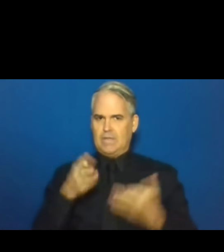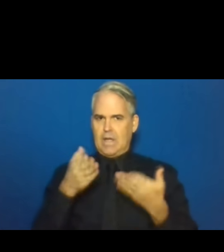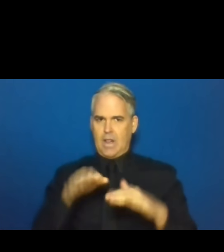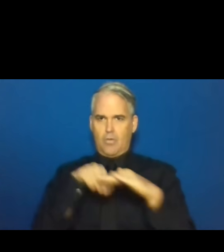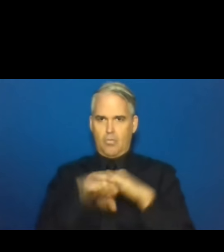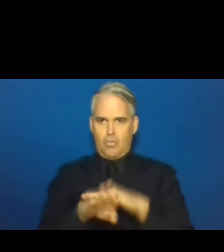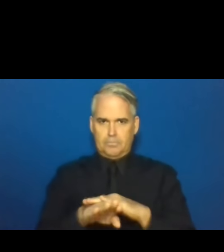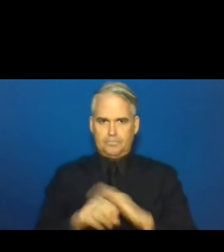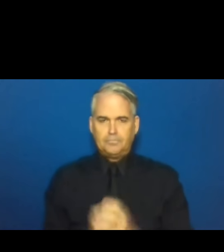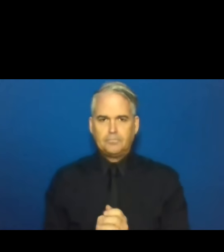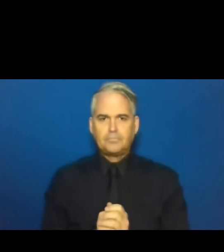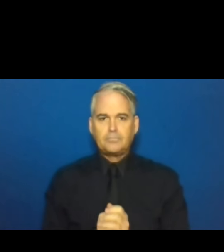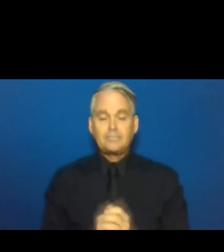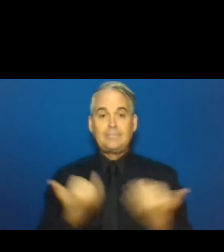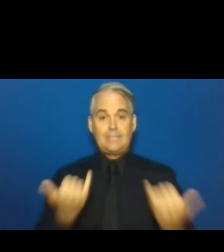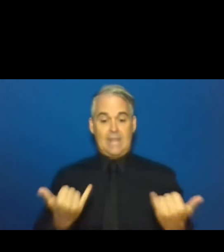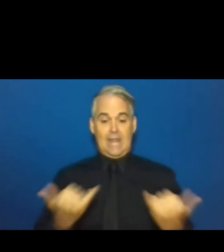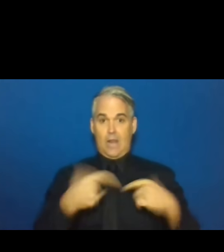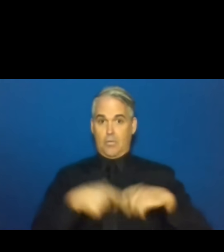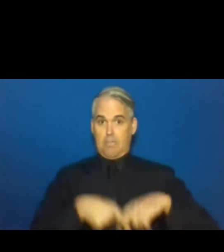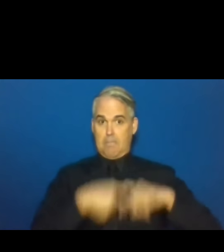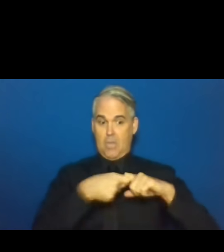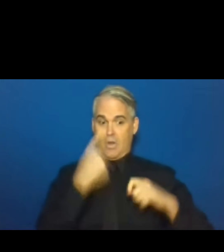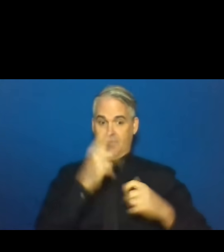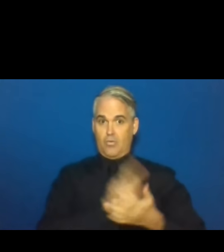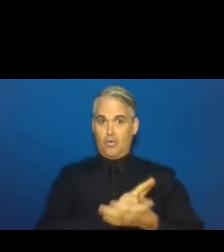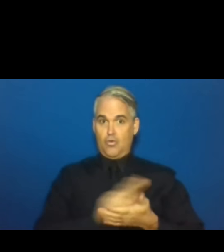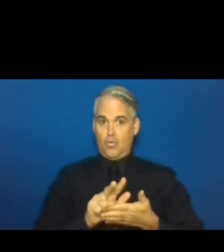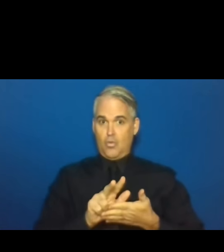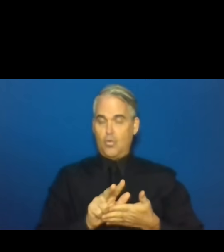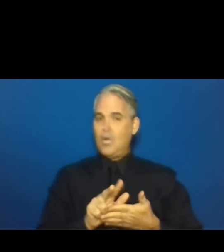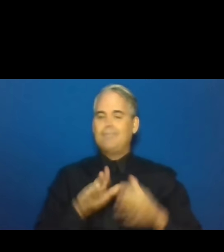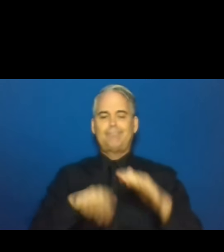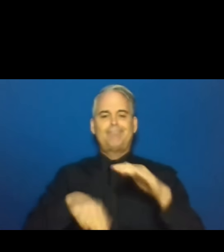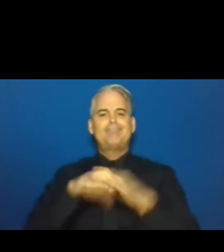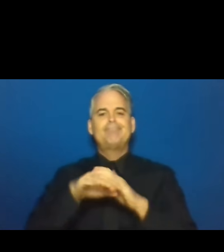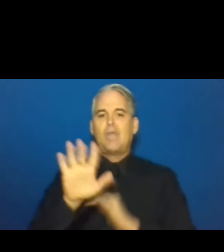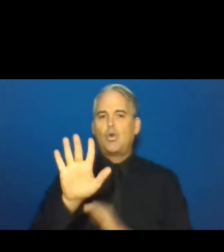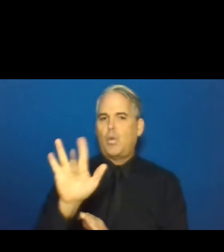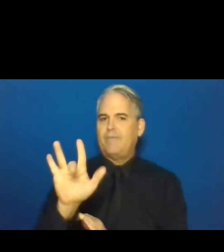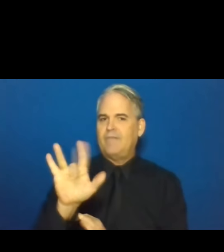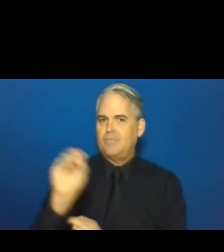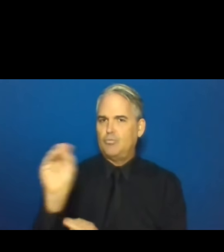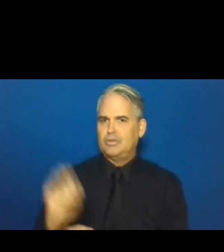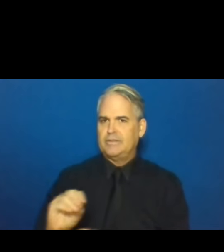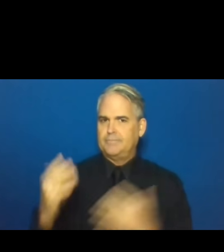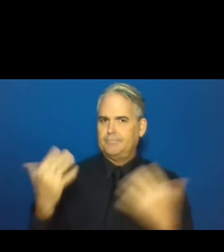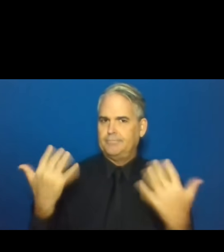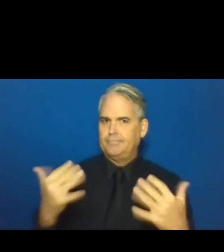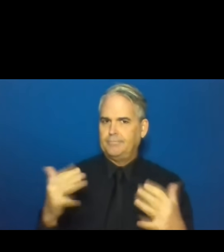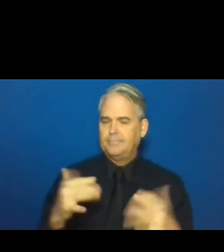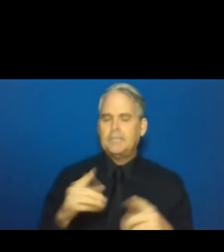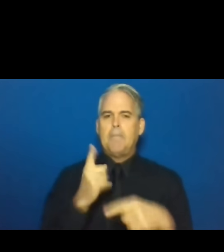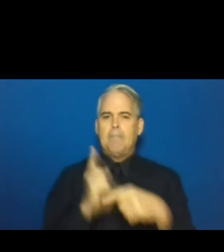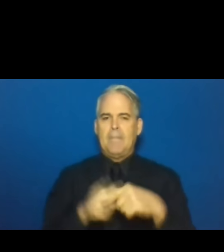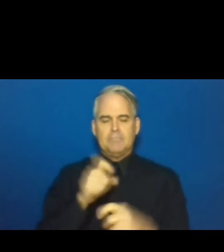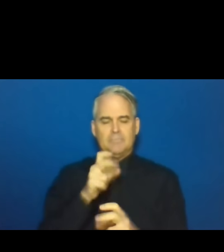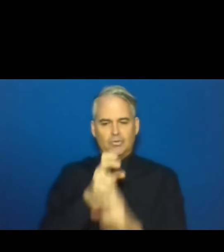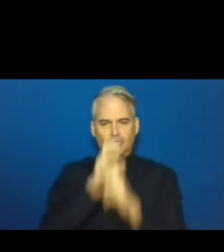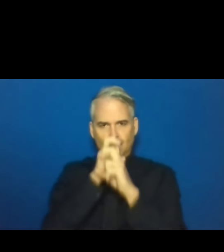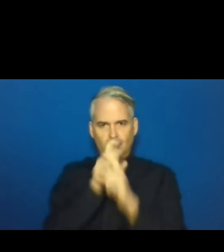pause, they may operate with no more than 25% occupancy under strict social distancing